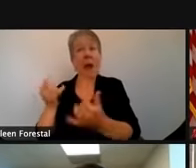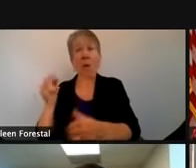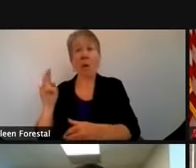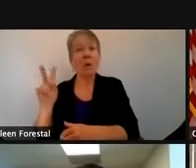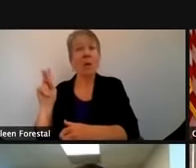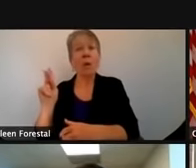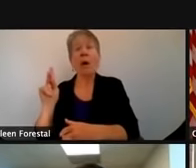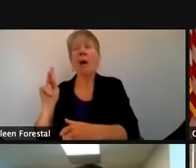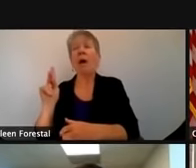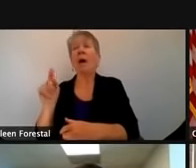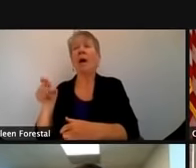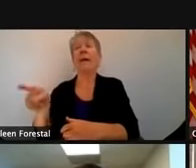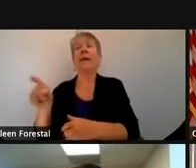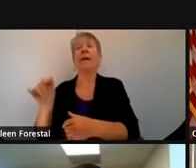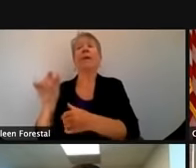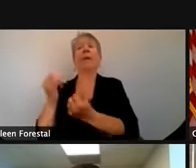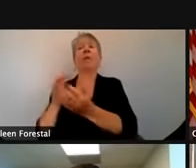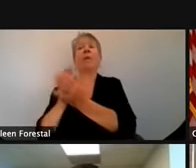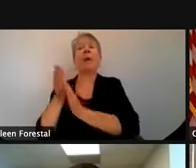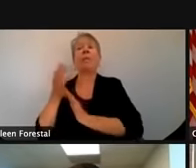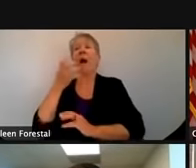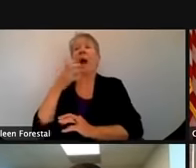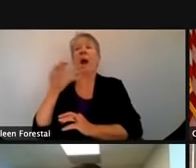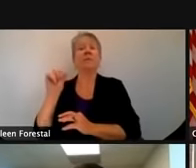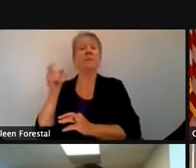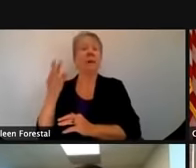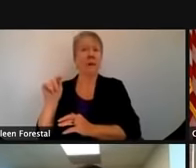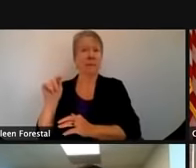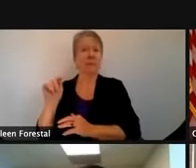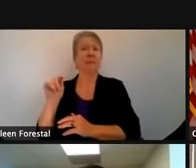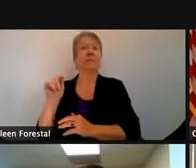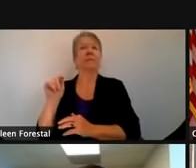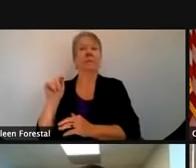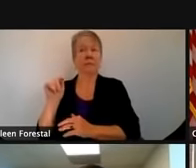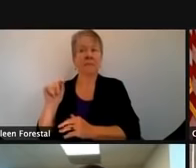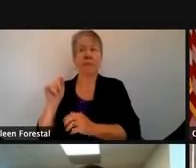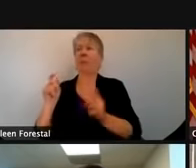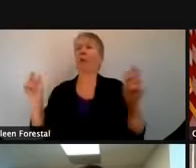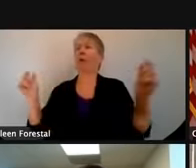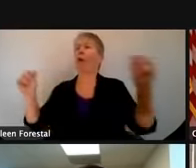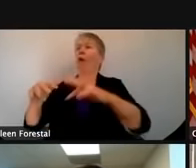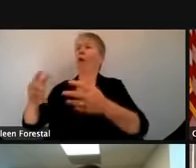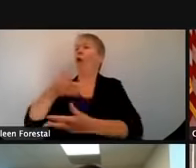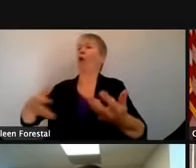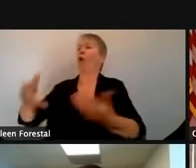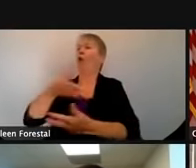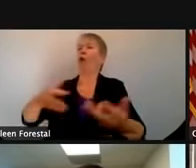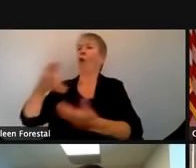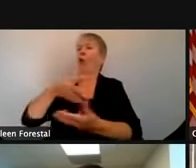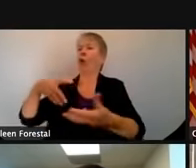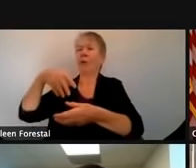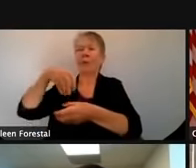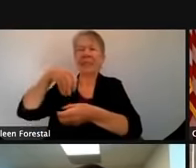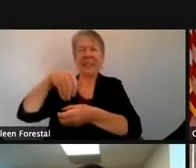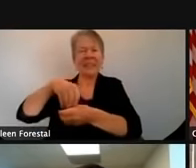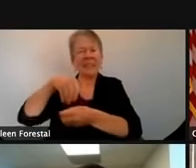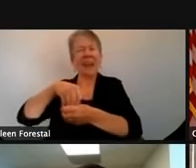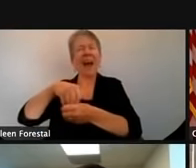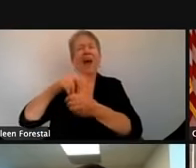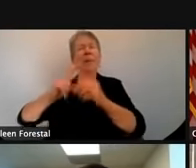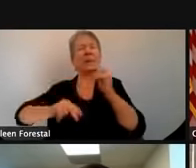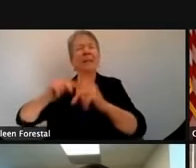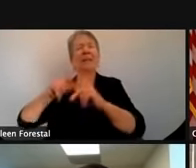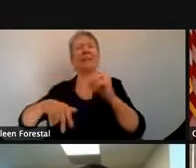are people gathering by the hundreds indoors on top of each other. So thank you for that, as